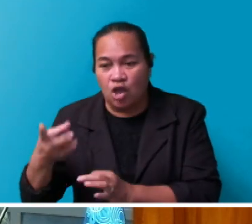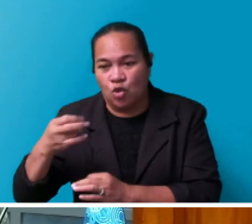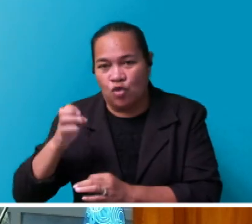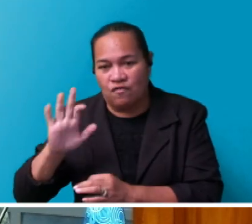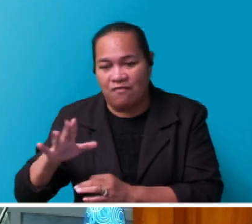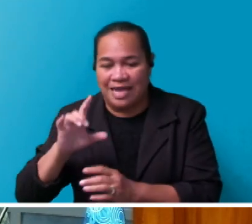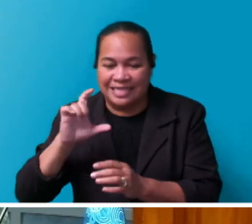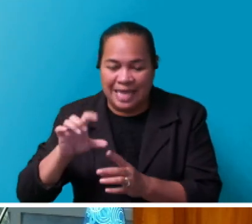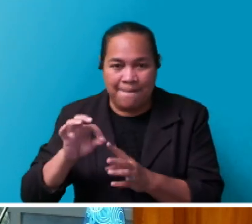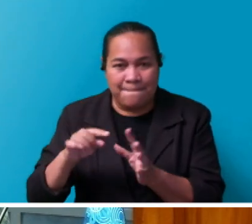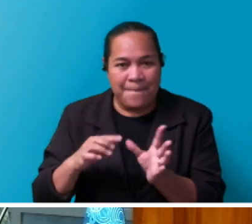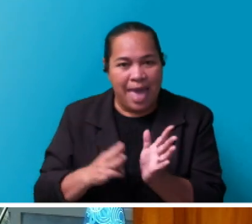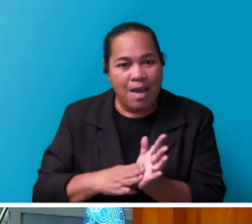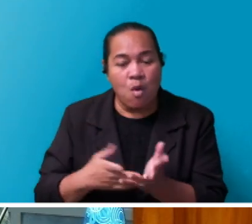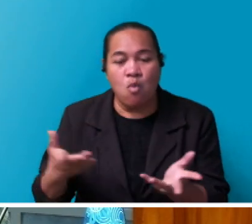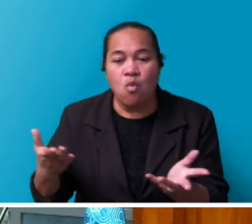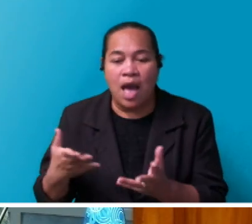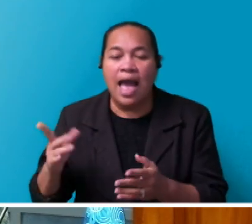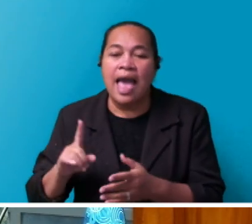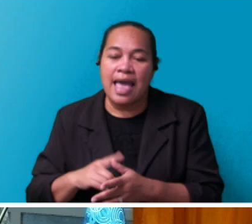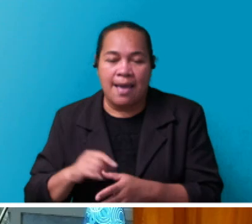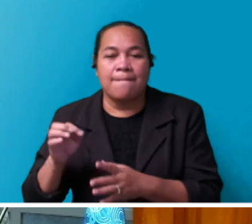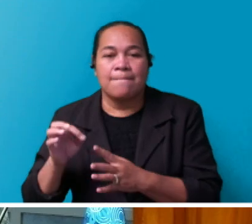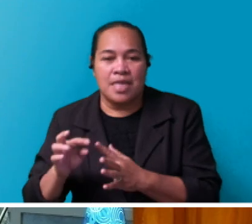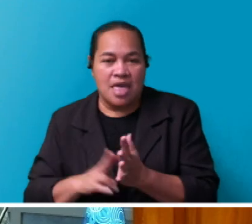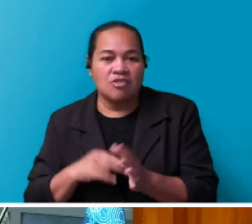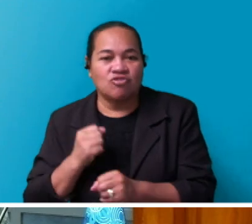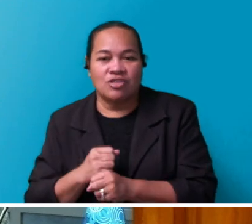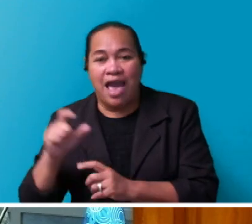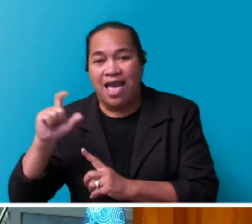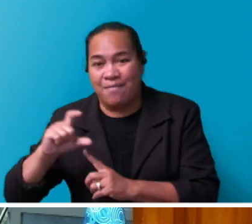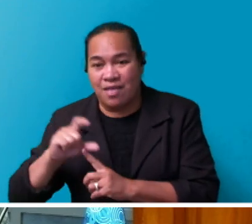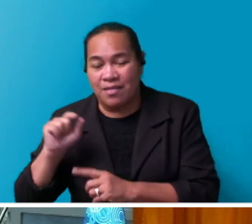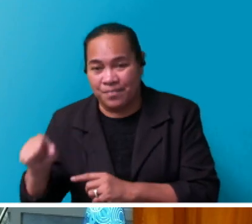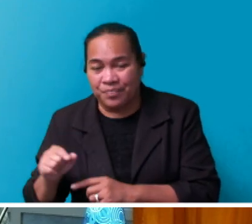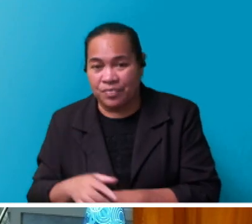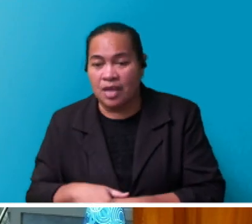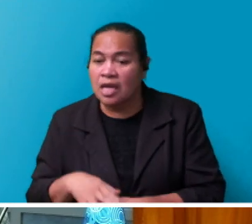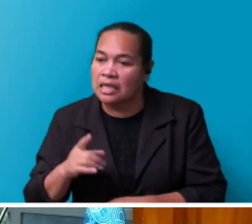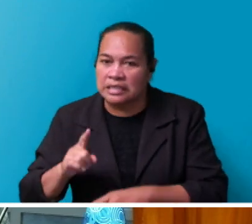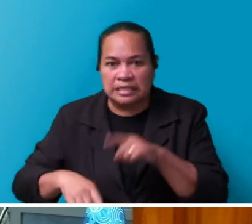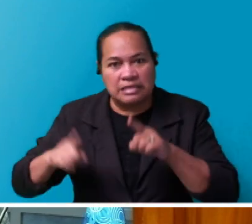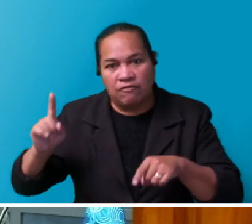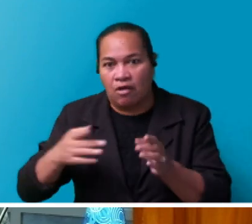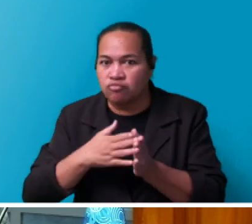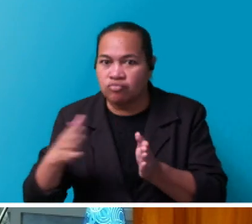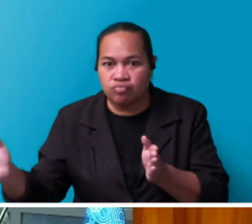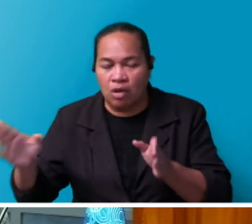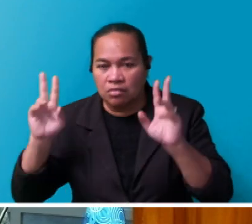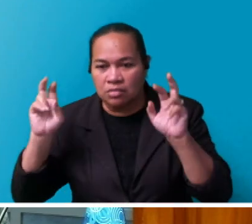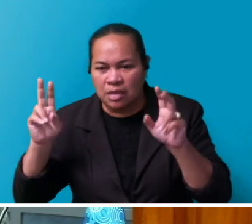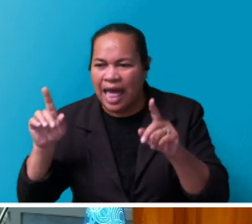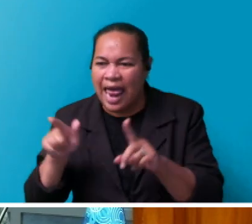CPAM in Port Moresby. Discussions encompass a wide range of topics, including